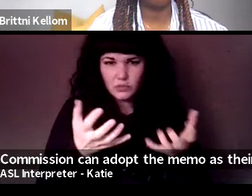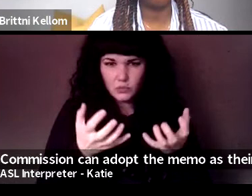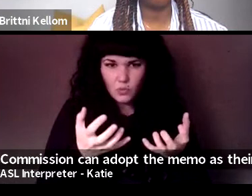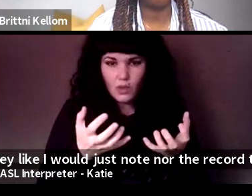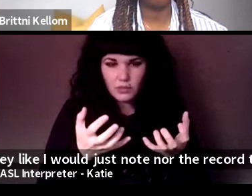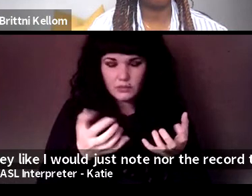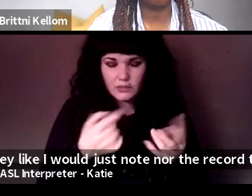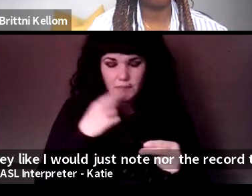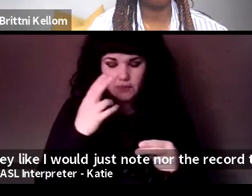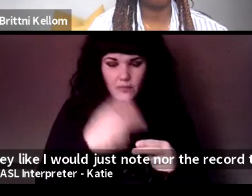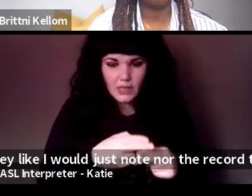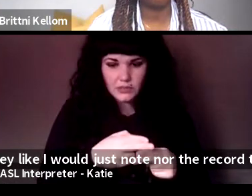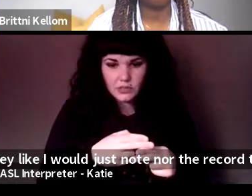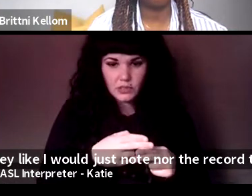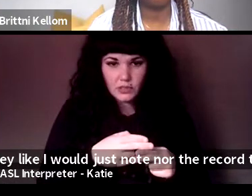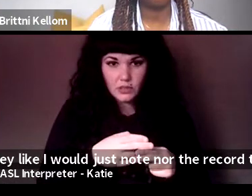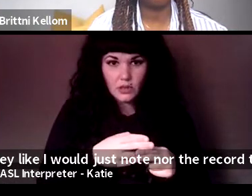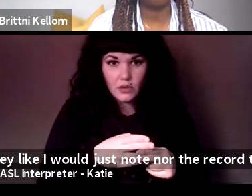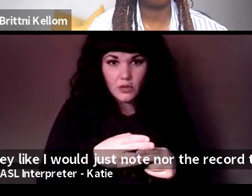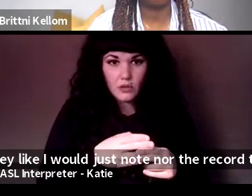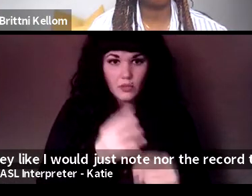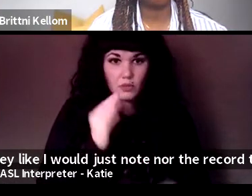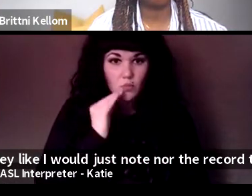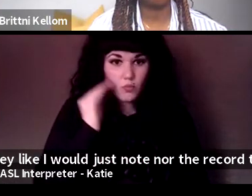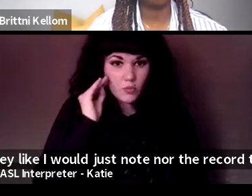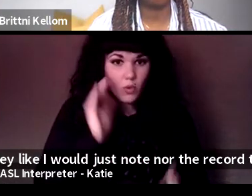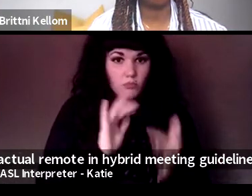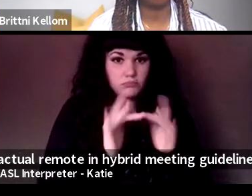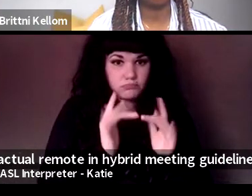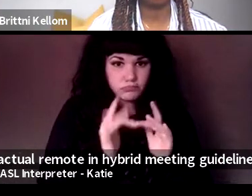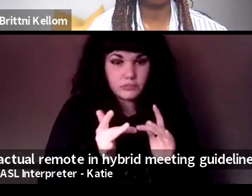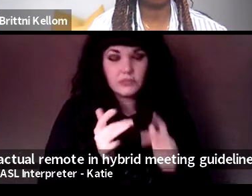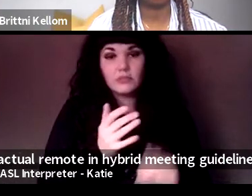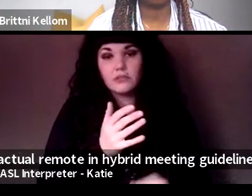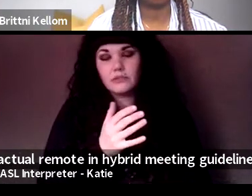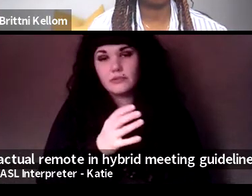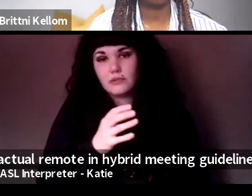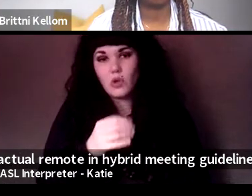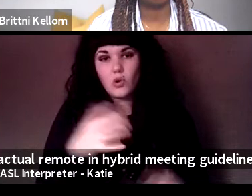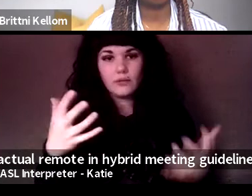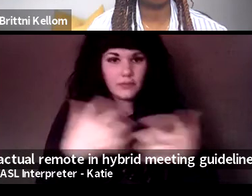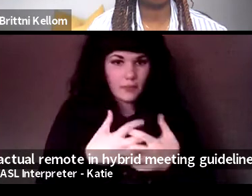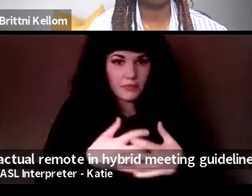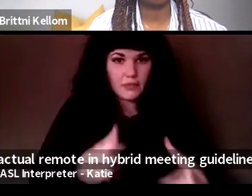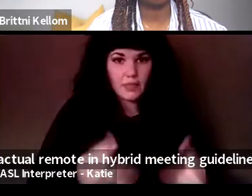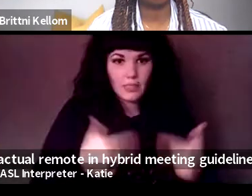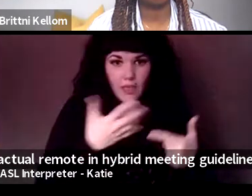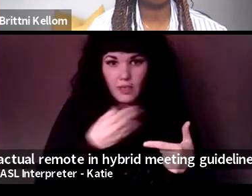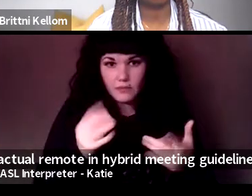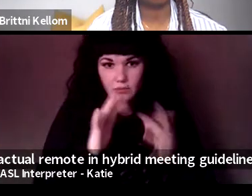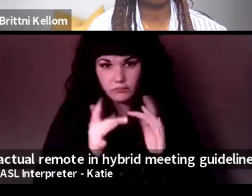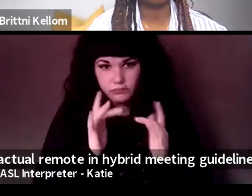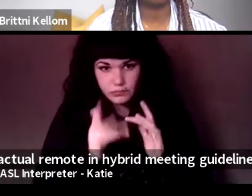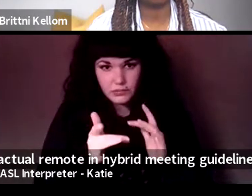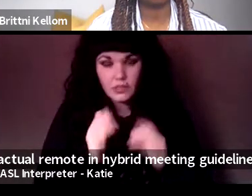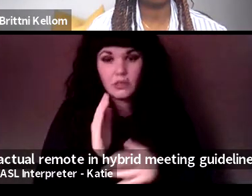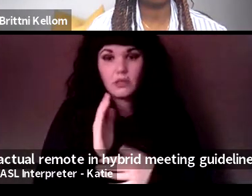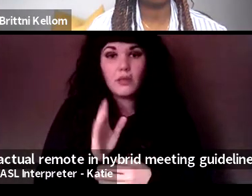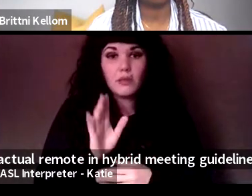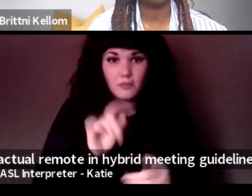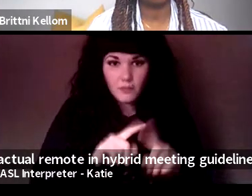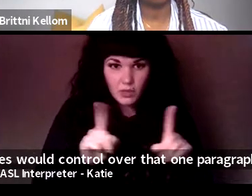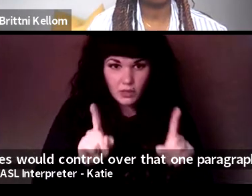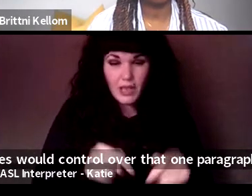hybrid meeting guidelines and procedures would control over that one paragraph summary that's contained in the